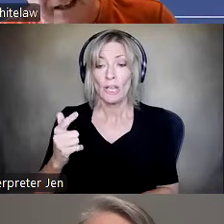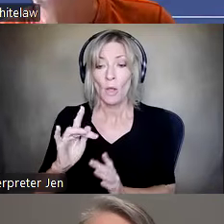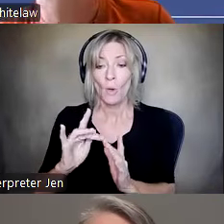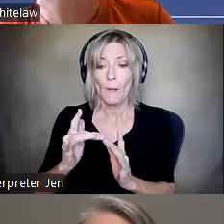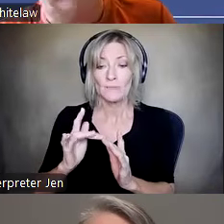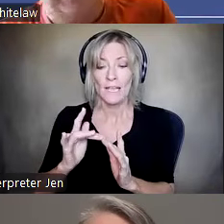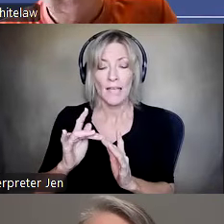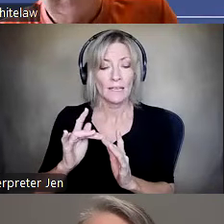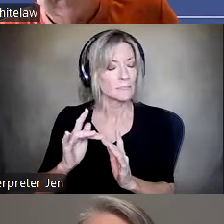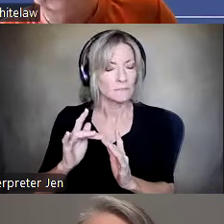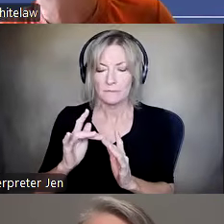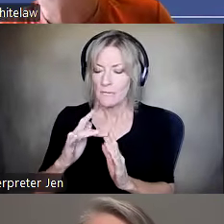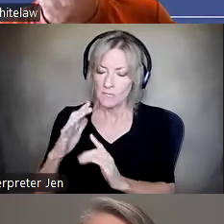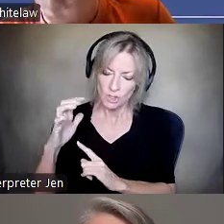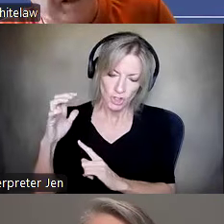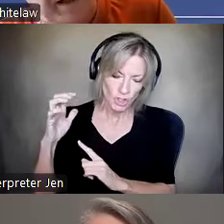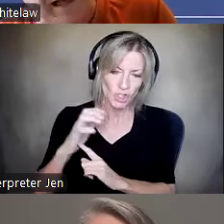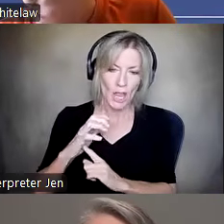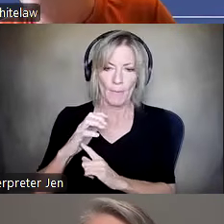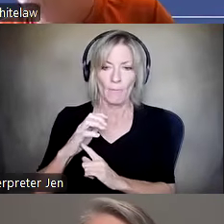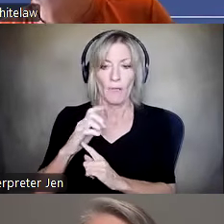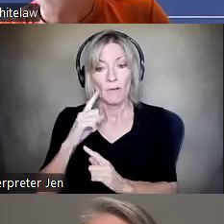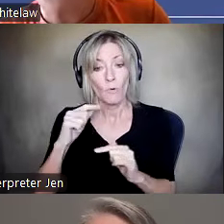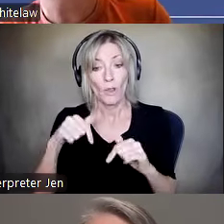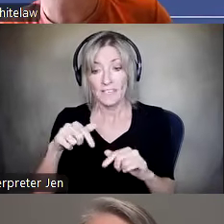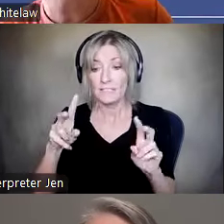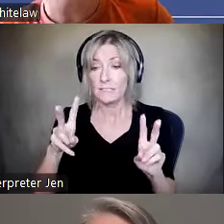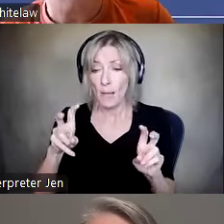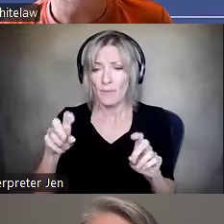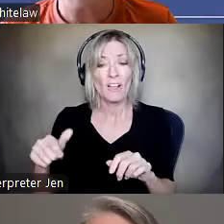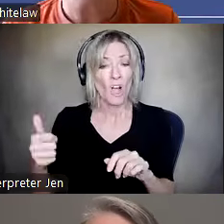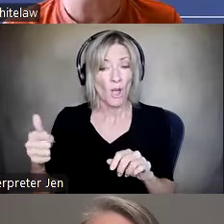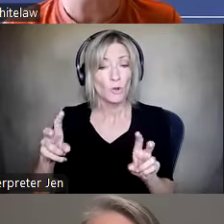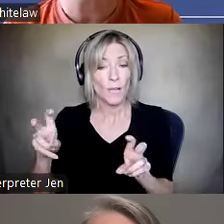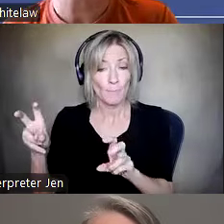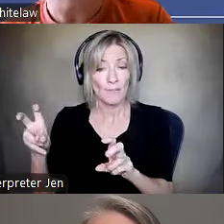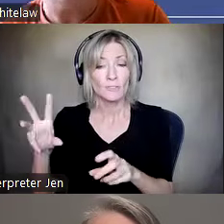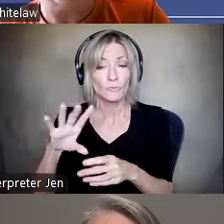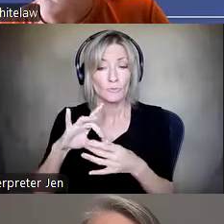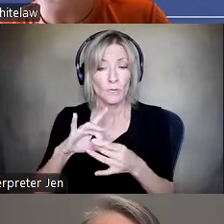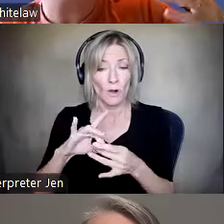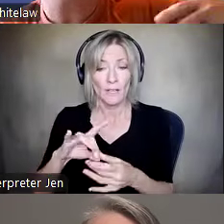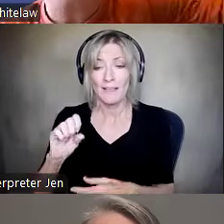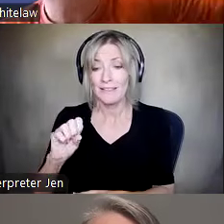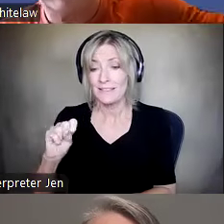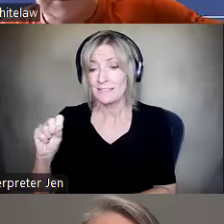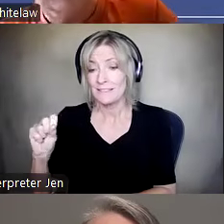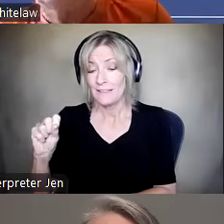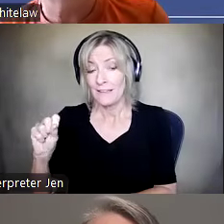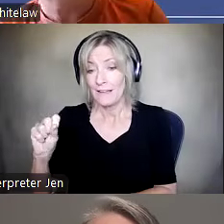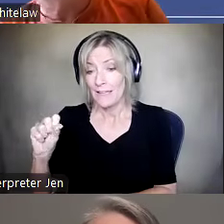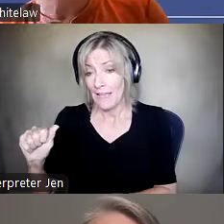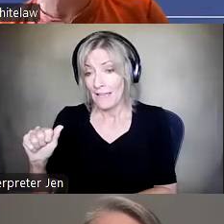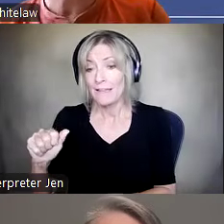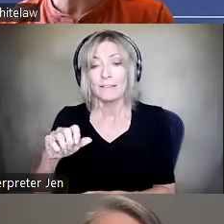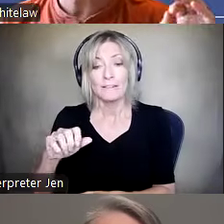simply unsurpassed for this topic and a bunch of other topics involving SSI and Social Security and other matters,